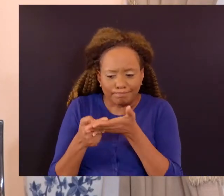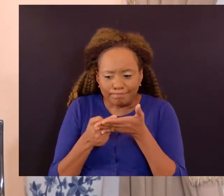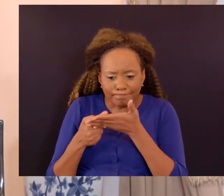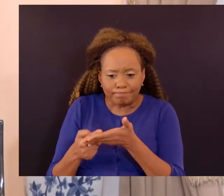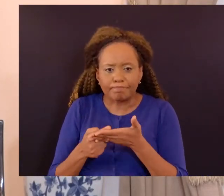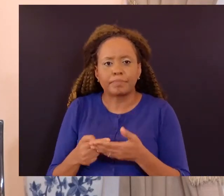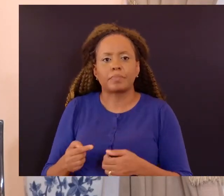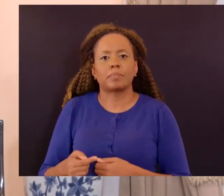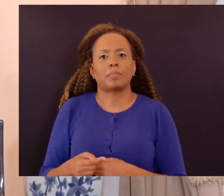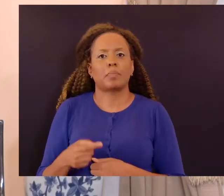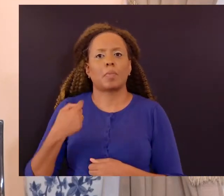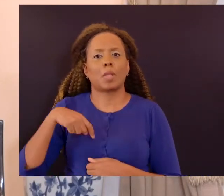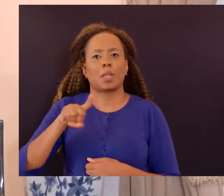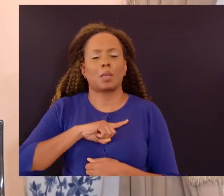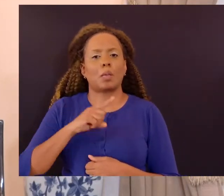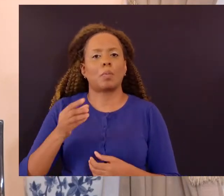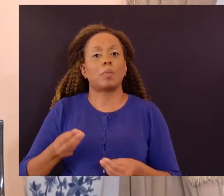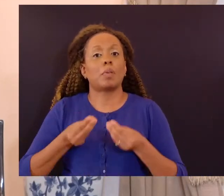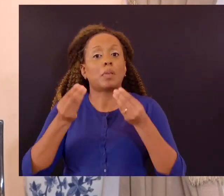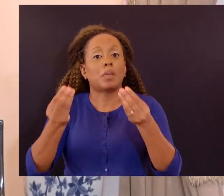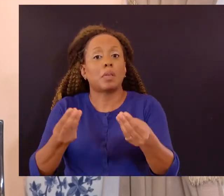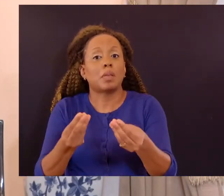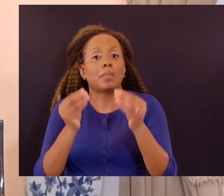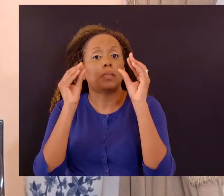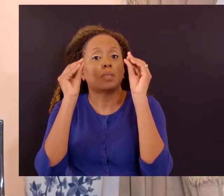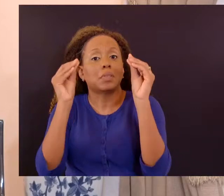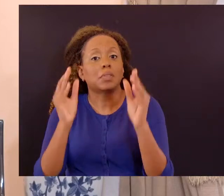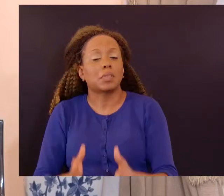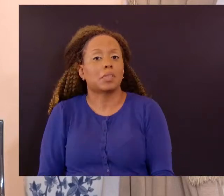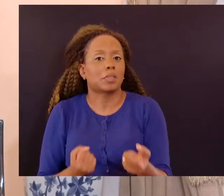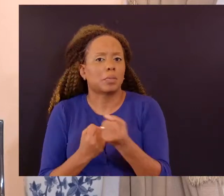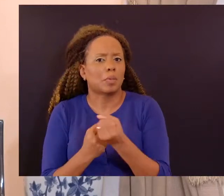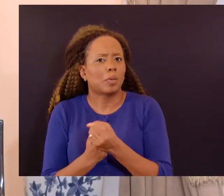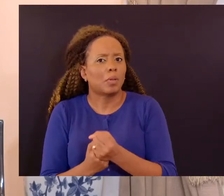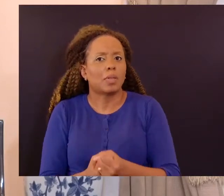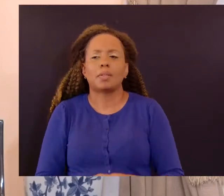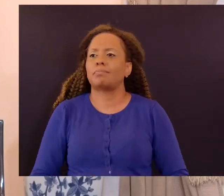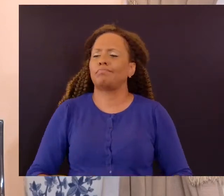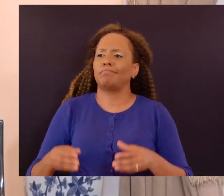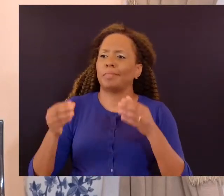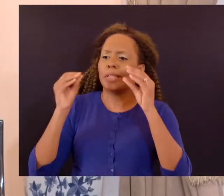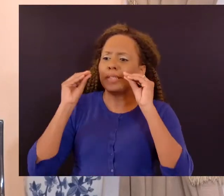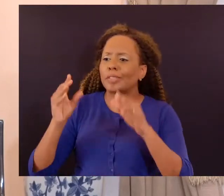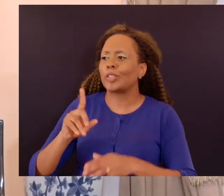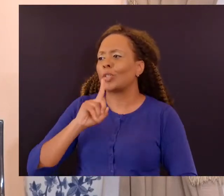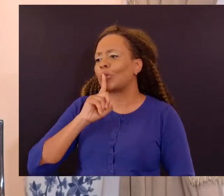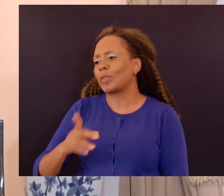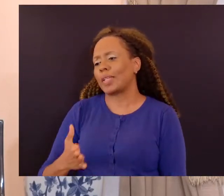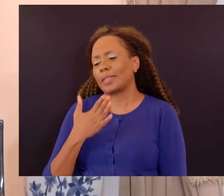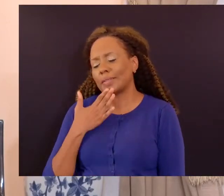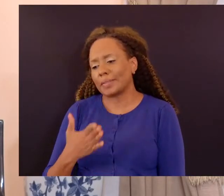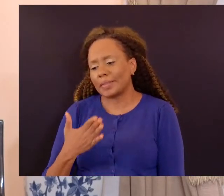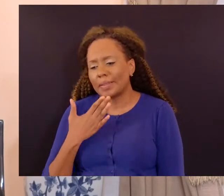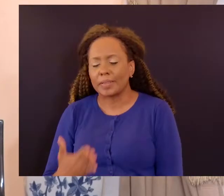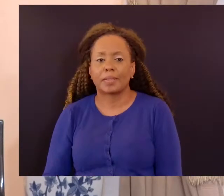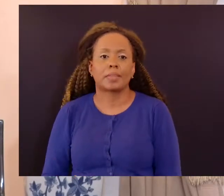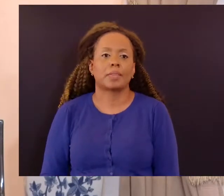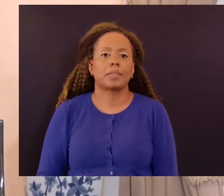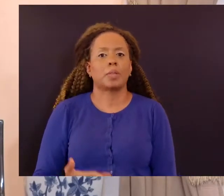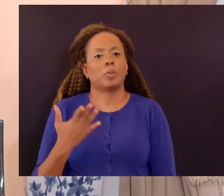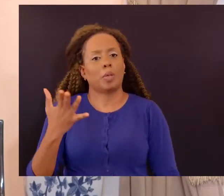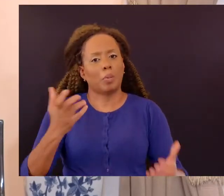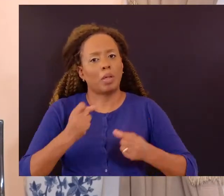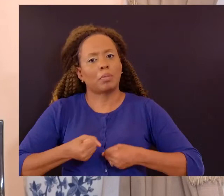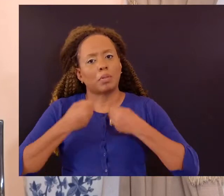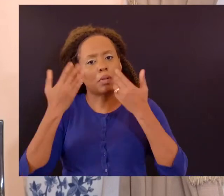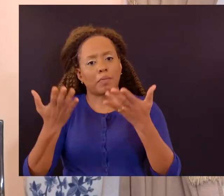to the teachers was actually quite welcomed. And it has obviously led us to have further discussions in terms of providing that additional